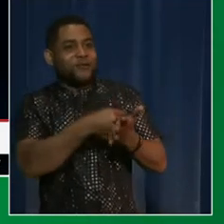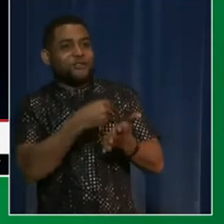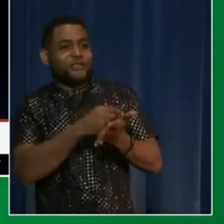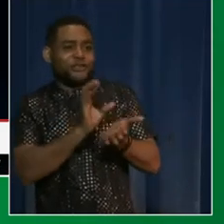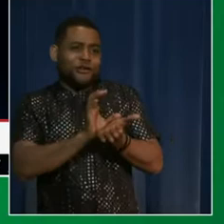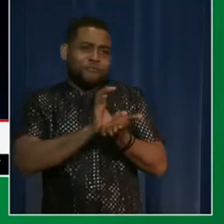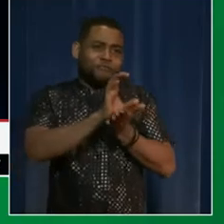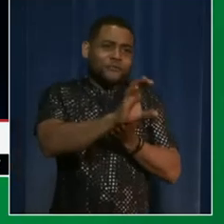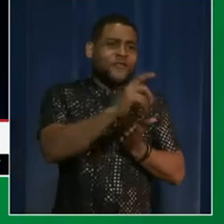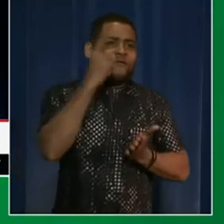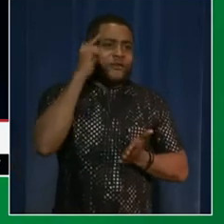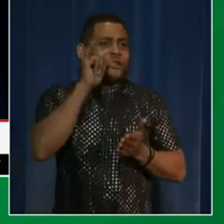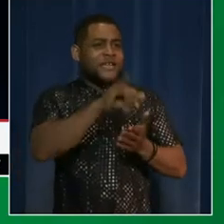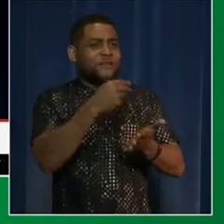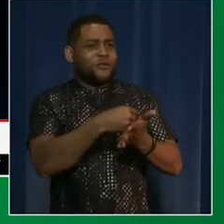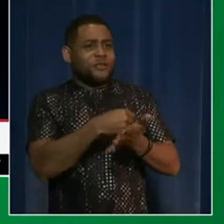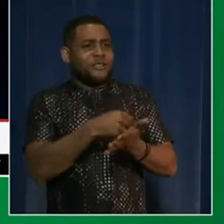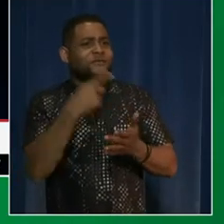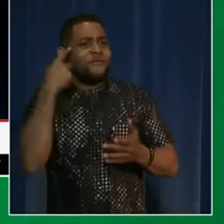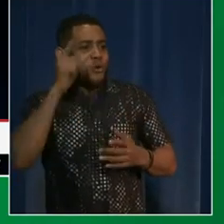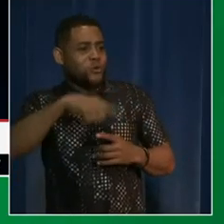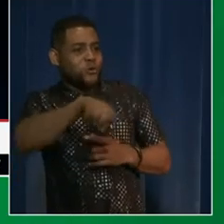well.